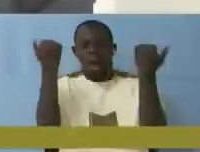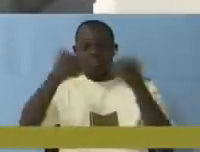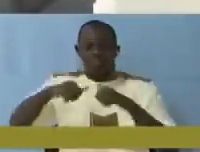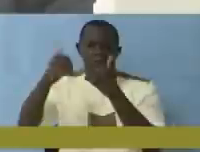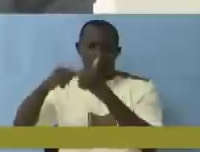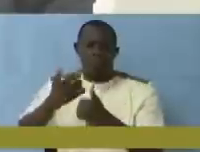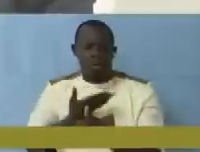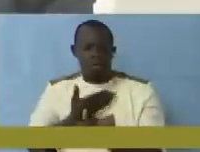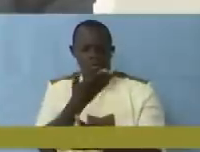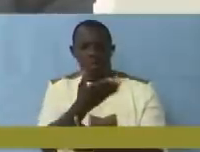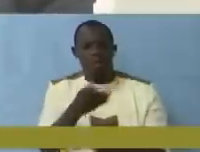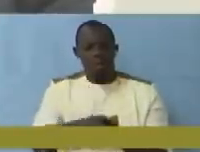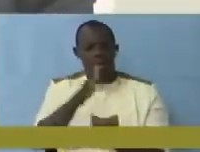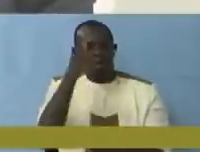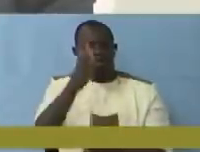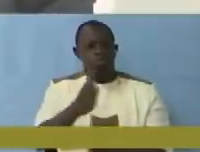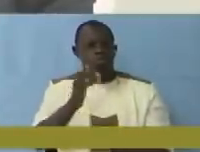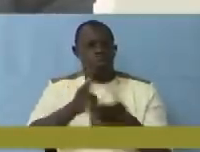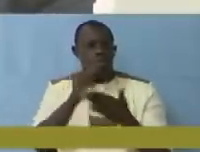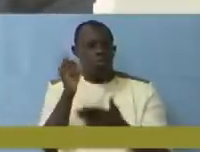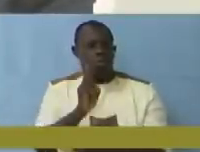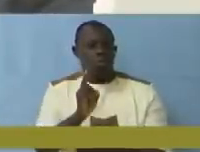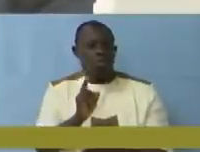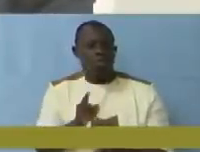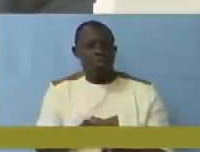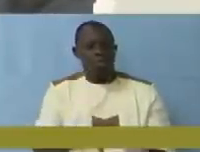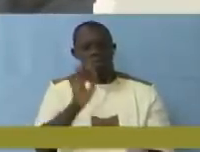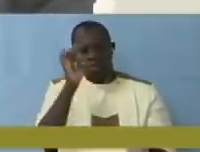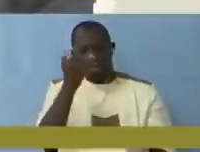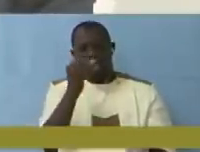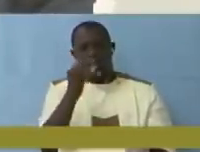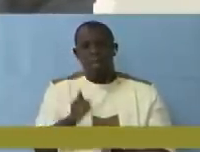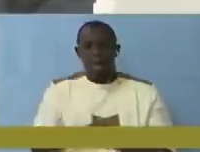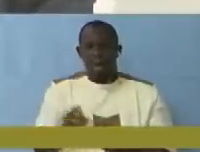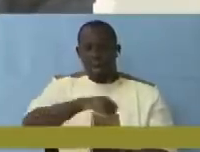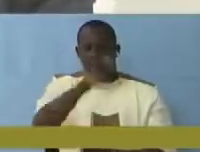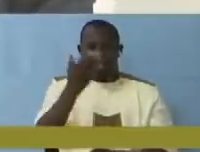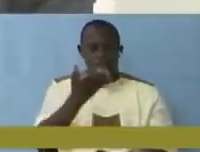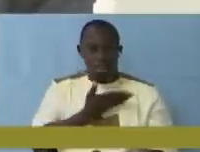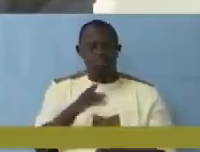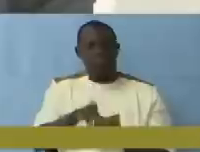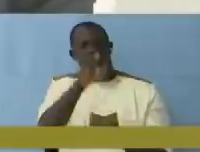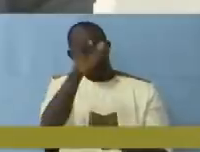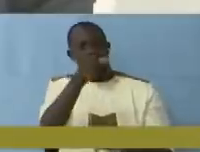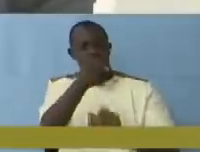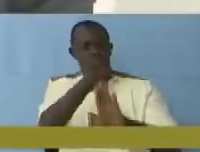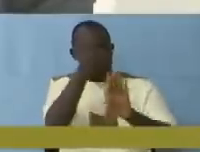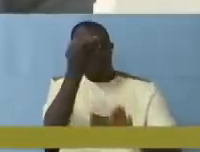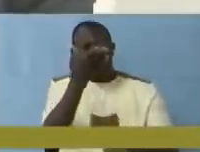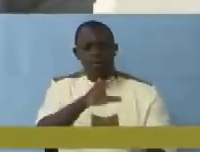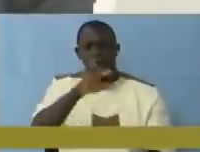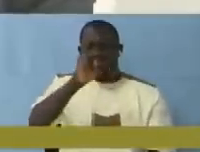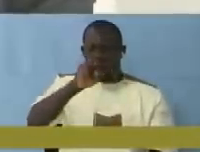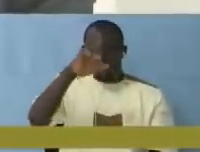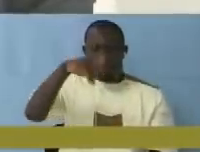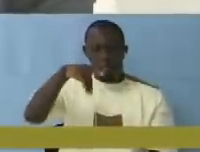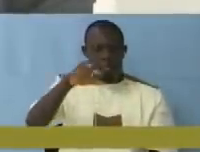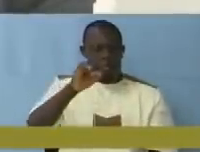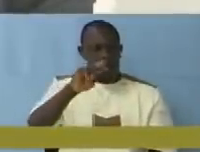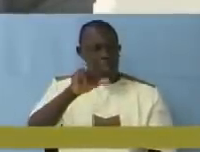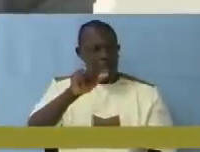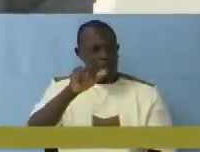the religion. True. Tonya. Yes. You have counter-espionage. Yeah, counter-espionage for